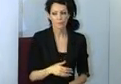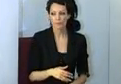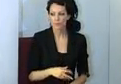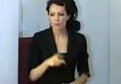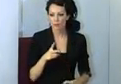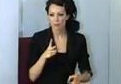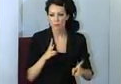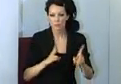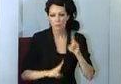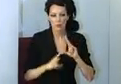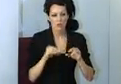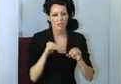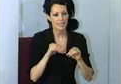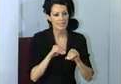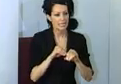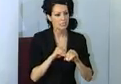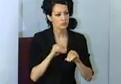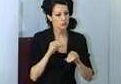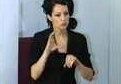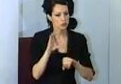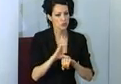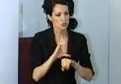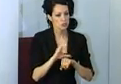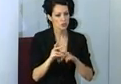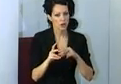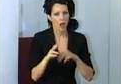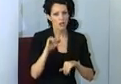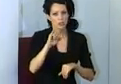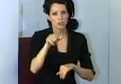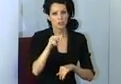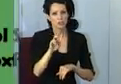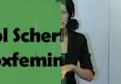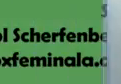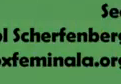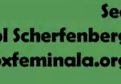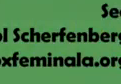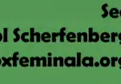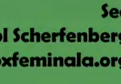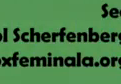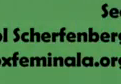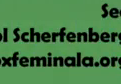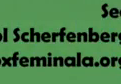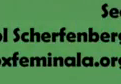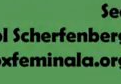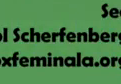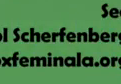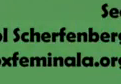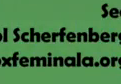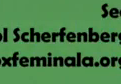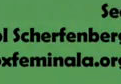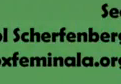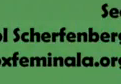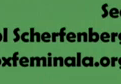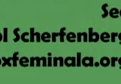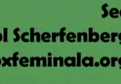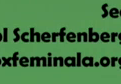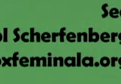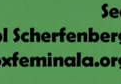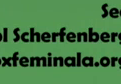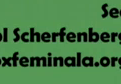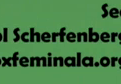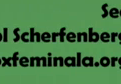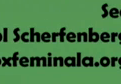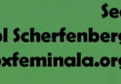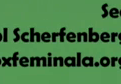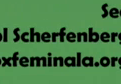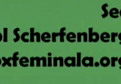from Vox Femina, and on June 16th at 8 o'clock at the Zipper Concert Hall, Vox will be performing, and then on June 17th